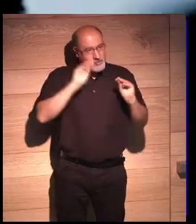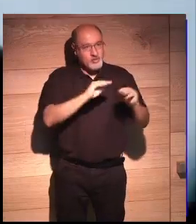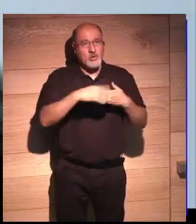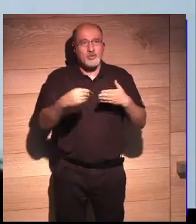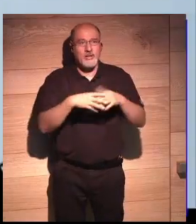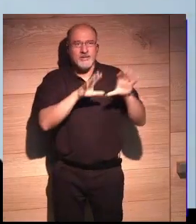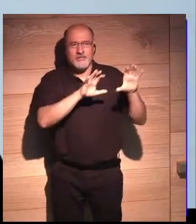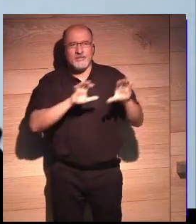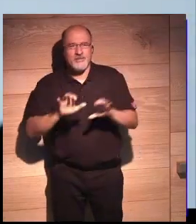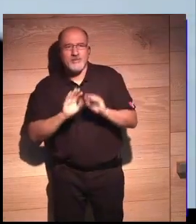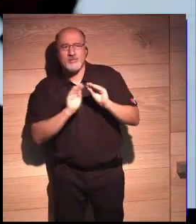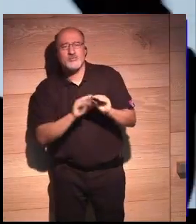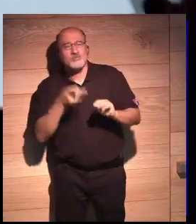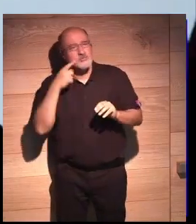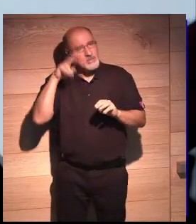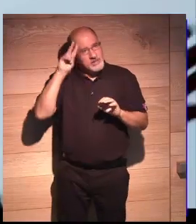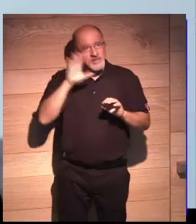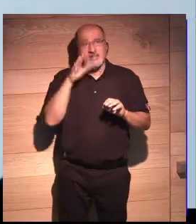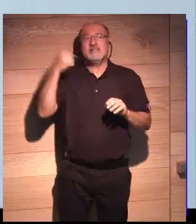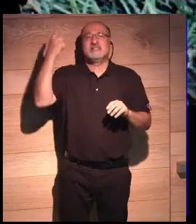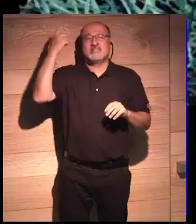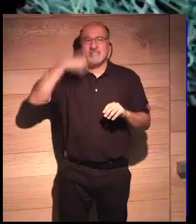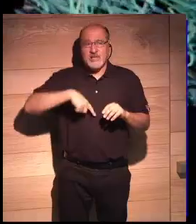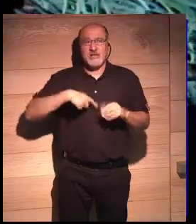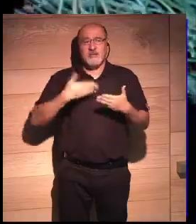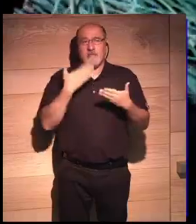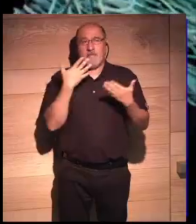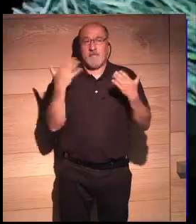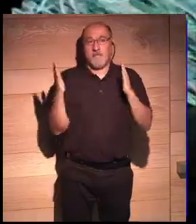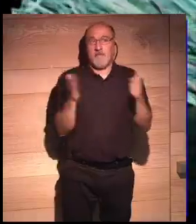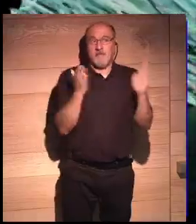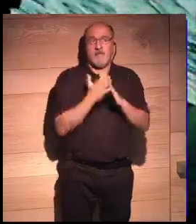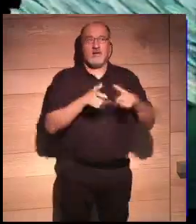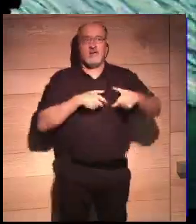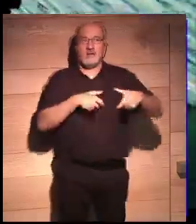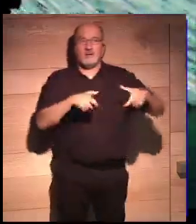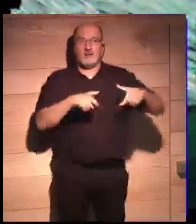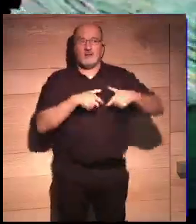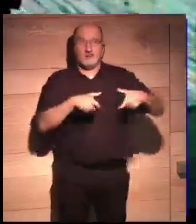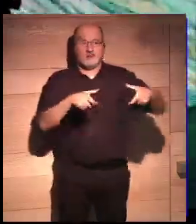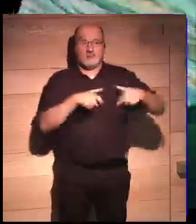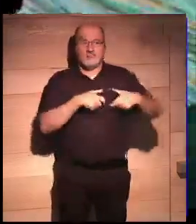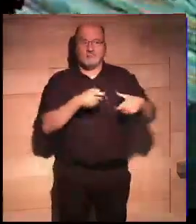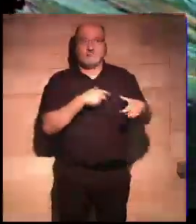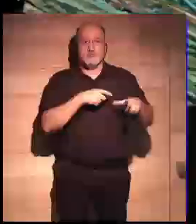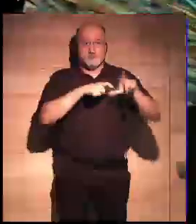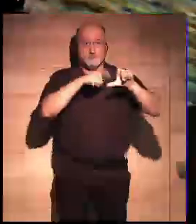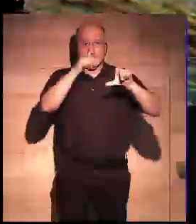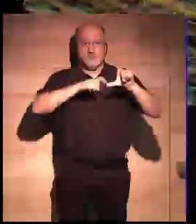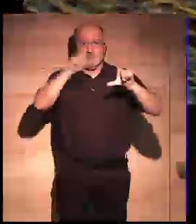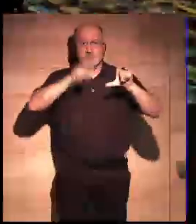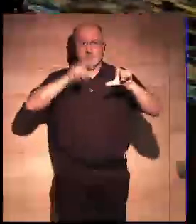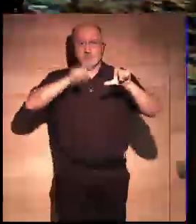to work out where in a timeline are people's hearts racing. How do we improve the work? How